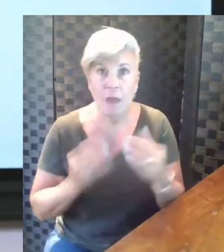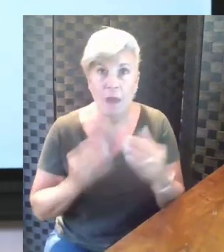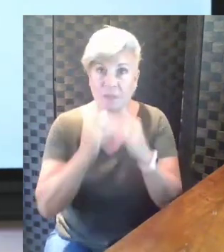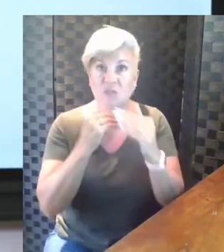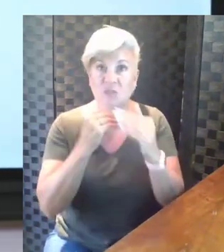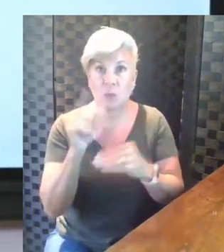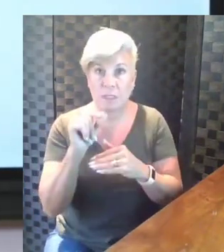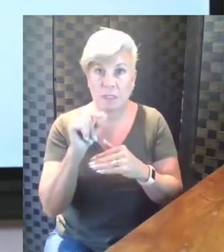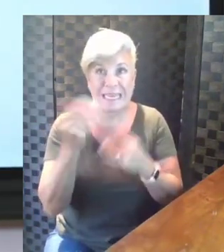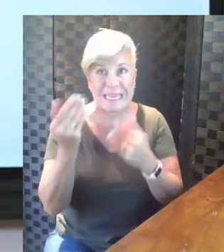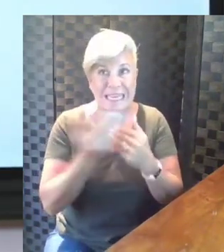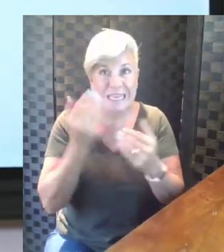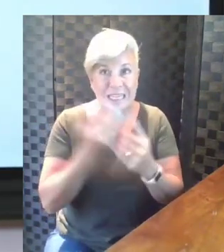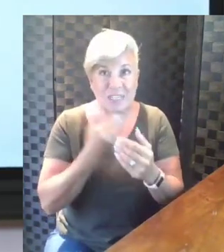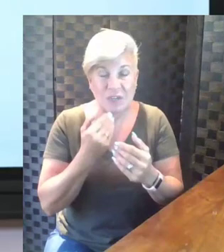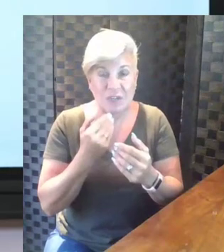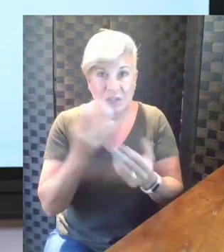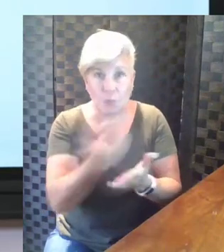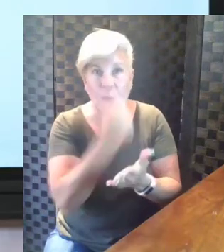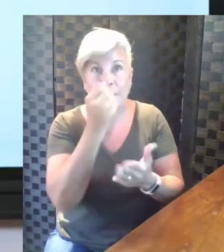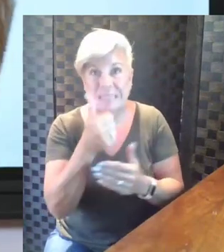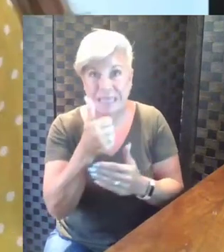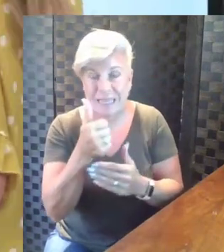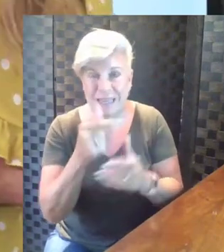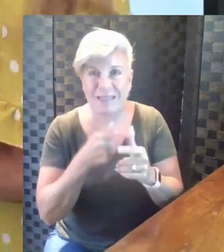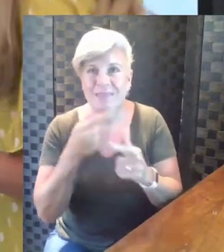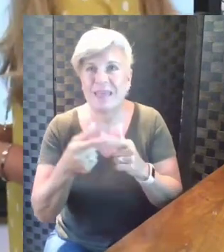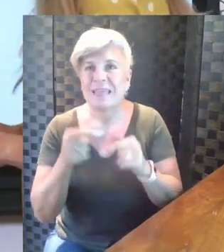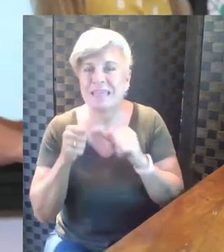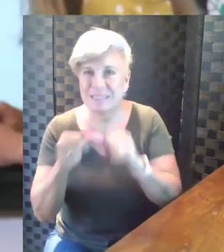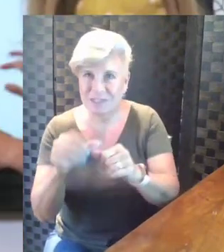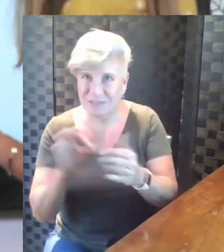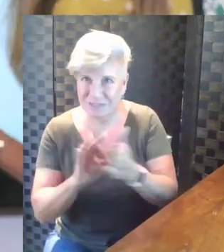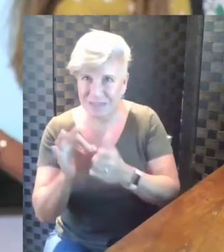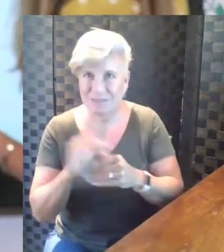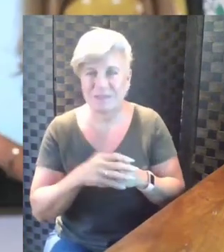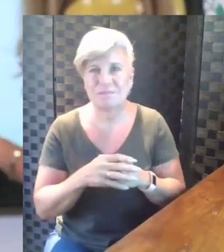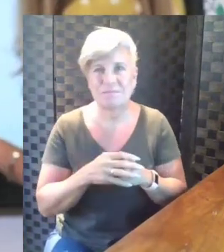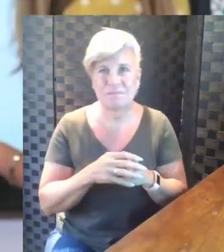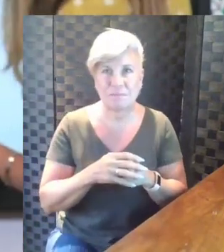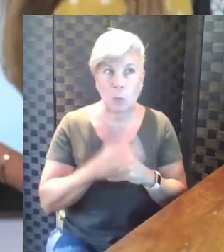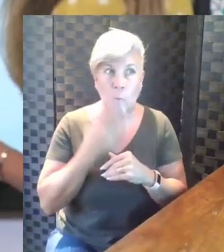20, and it was much easier for her to count when she had a group of 10. So, whoops.